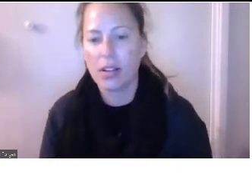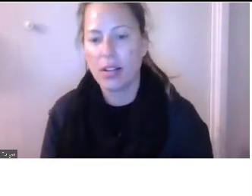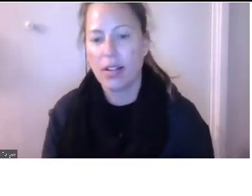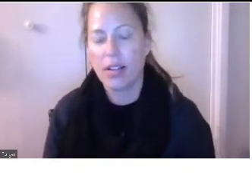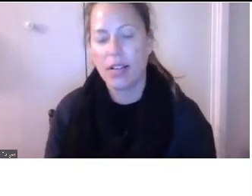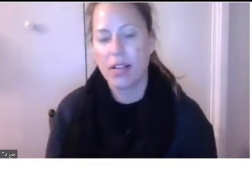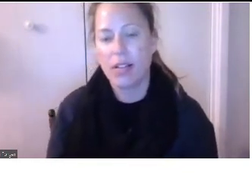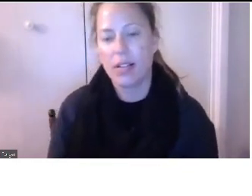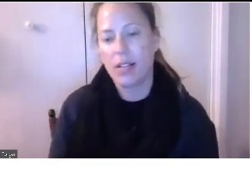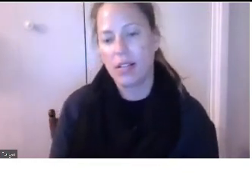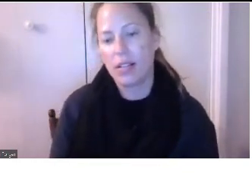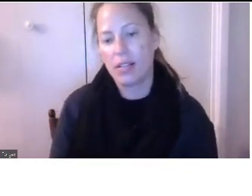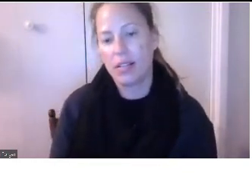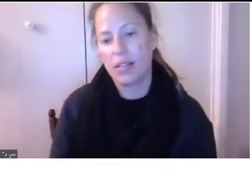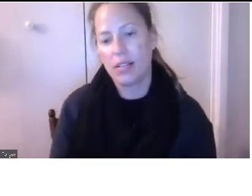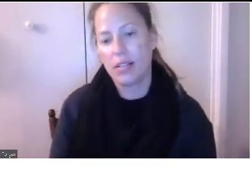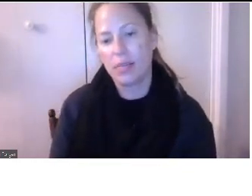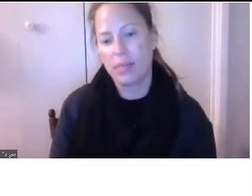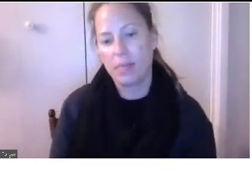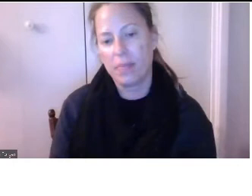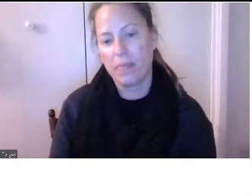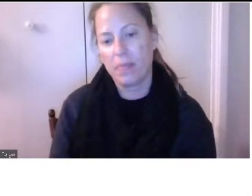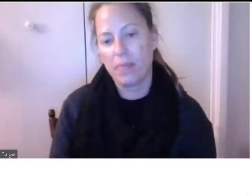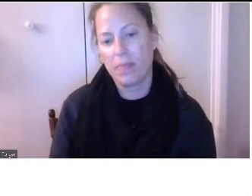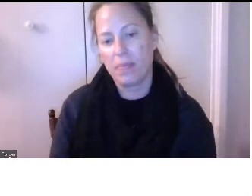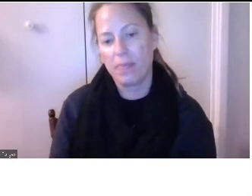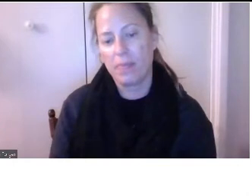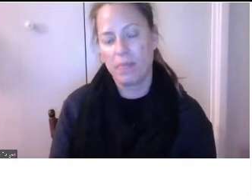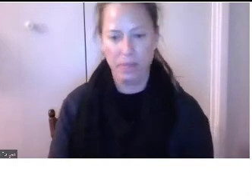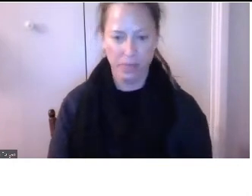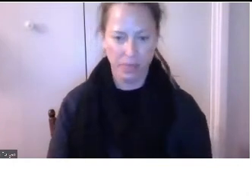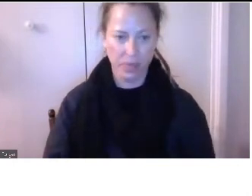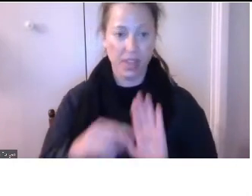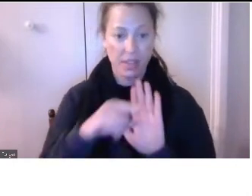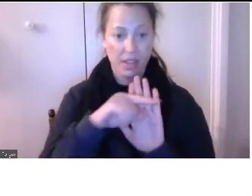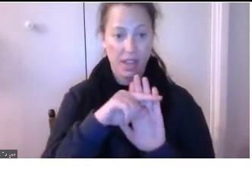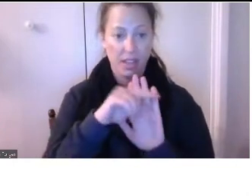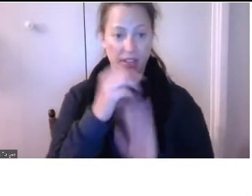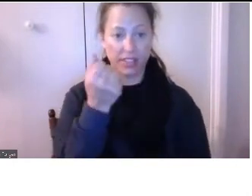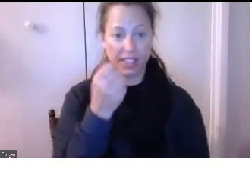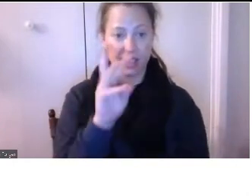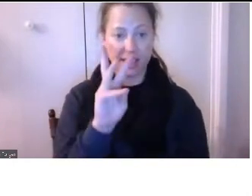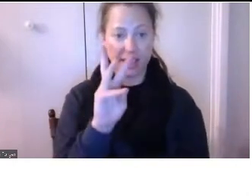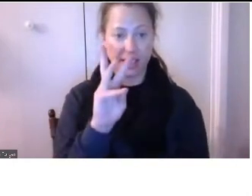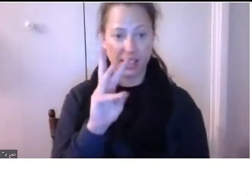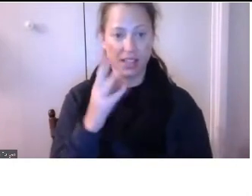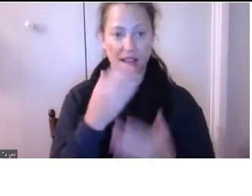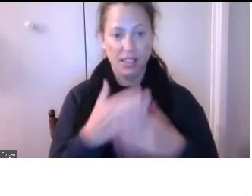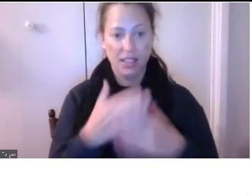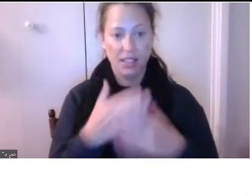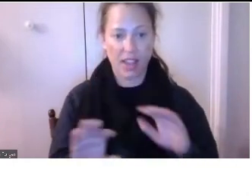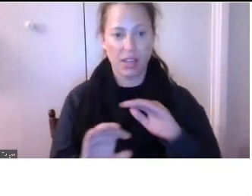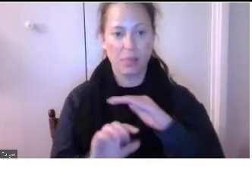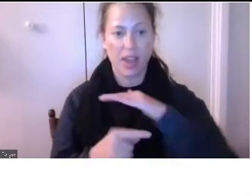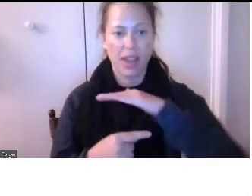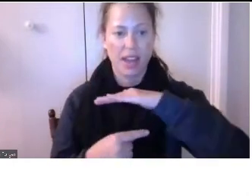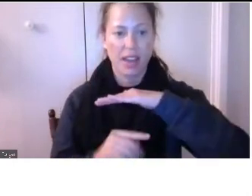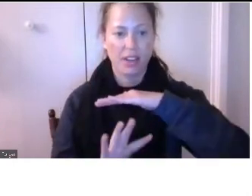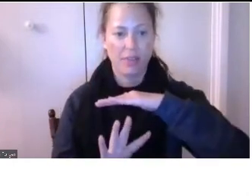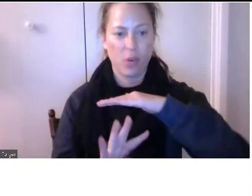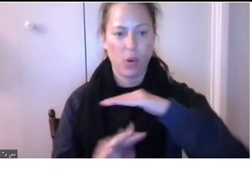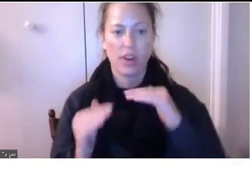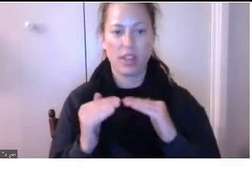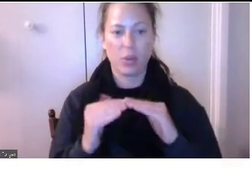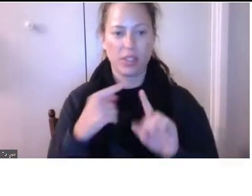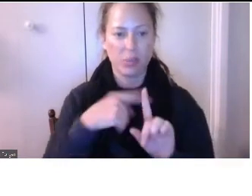34 plus 30, so that makes negative 4. Negative 16 divided by negative 4 makes